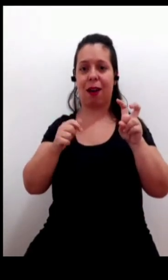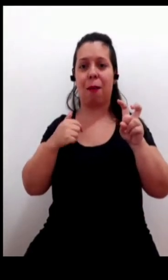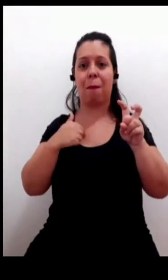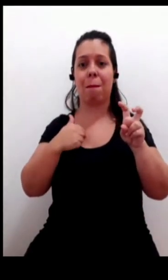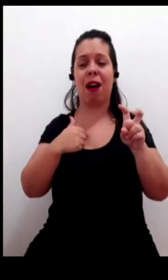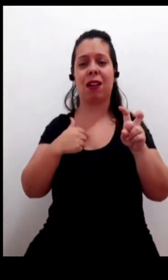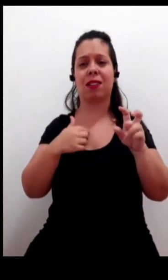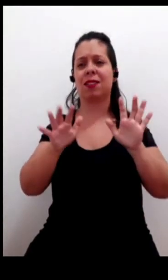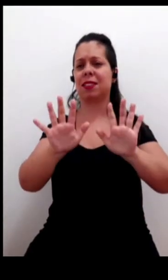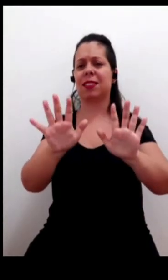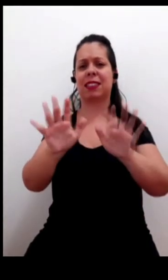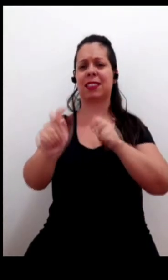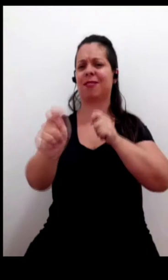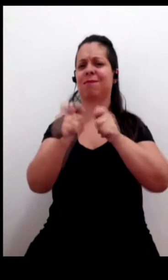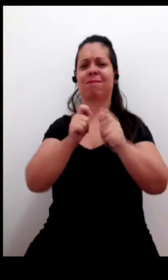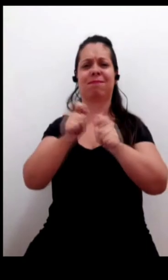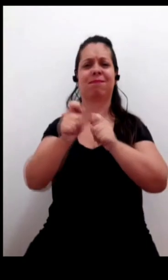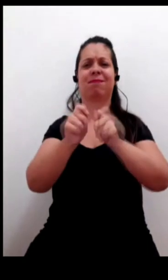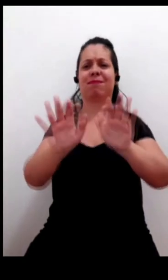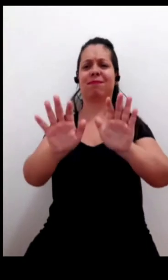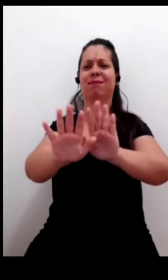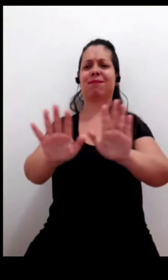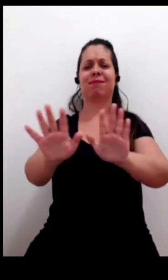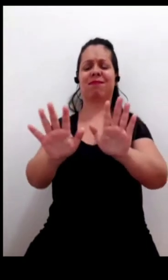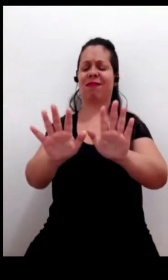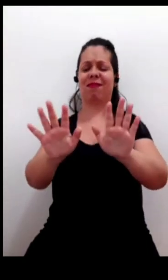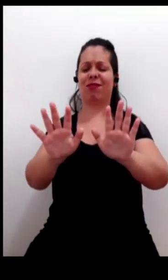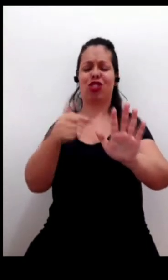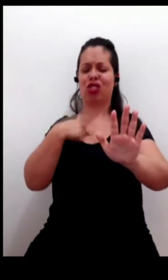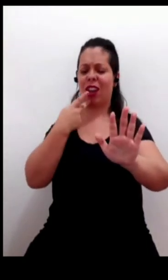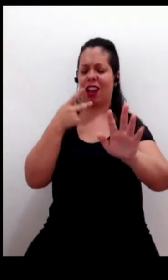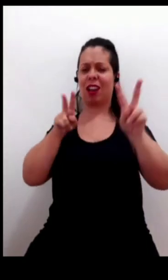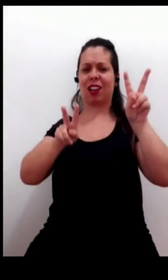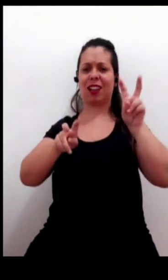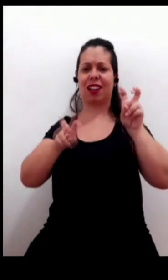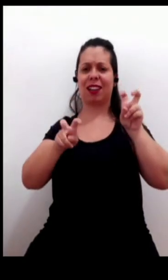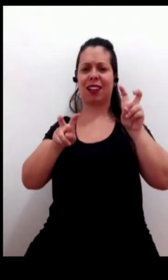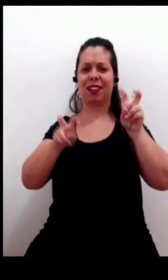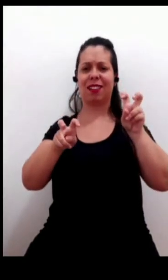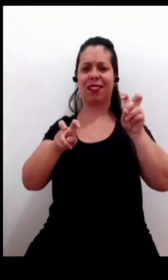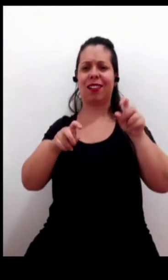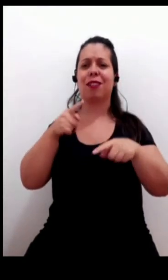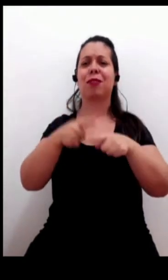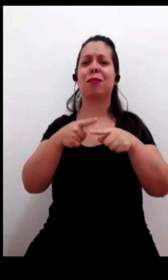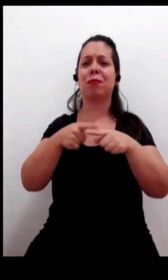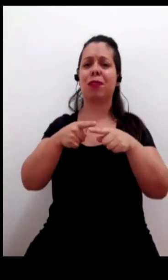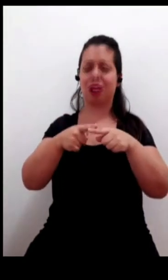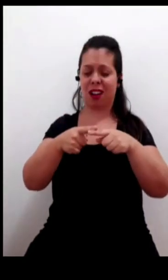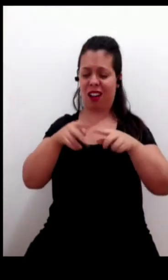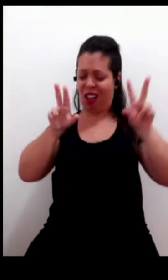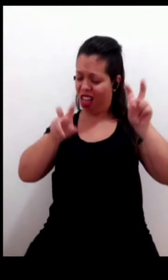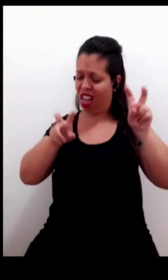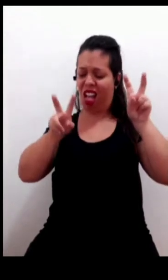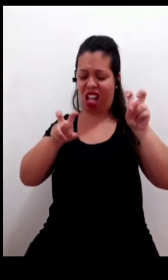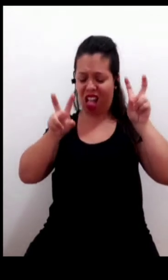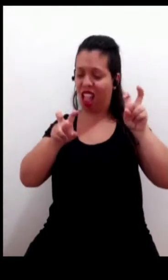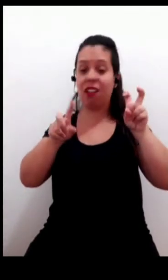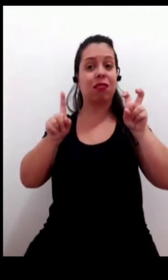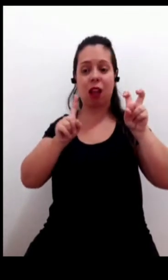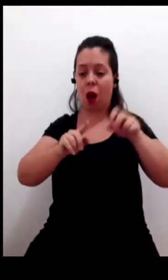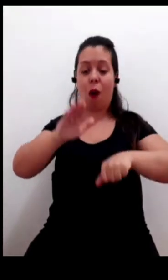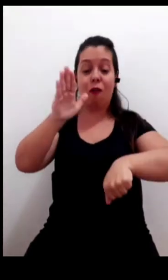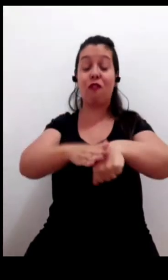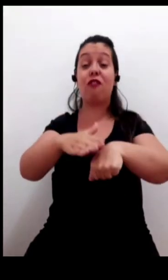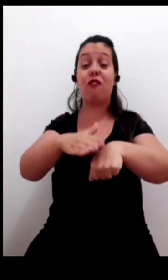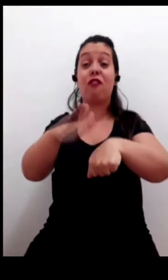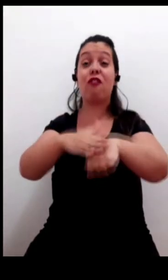Enough with the quoting, put those words into action, and we